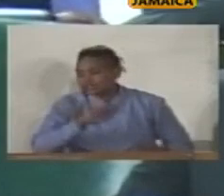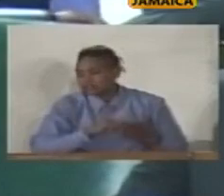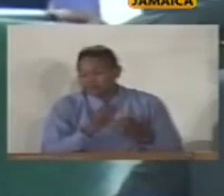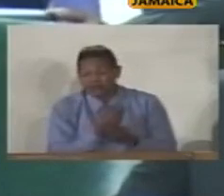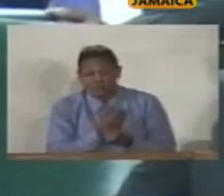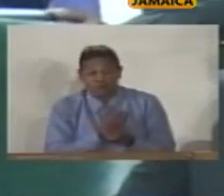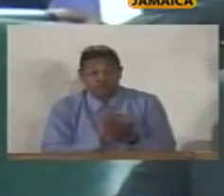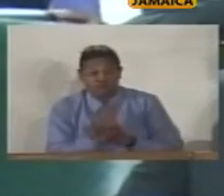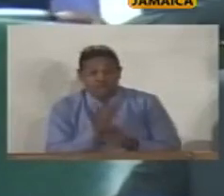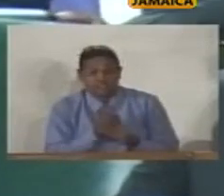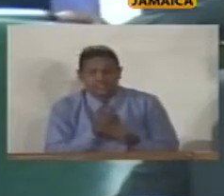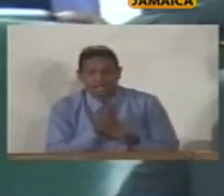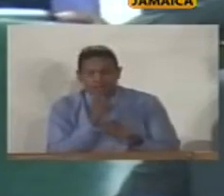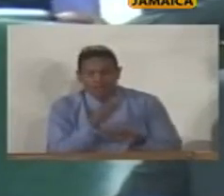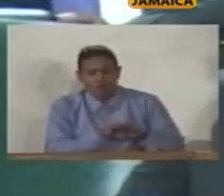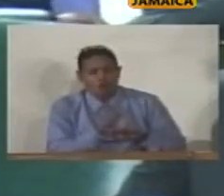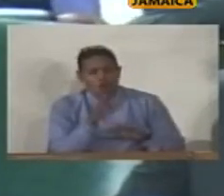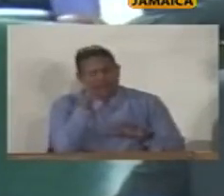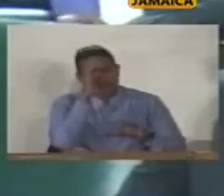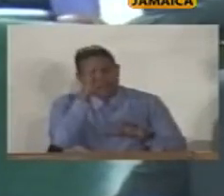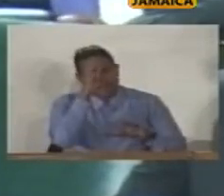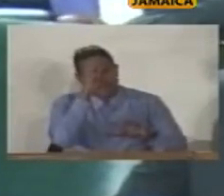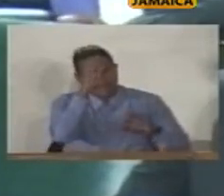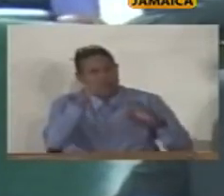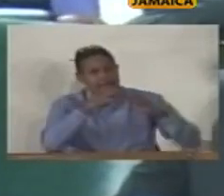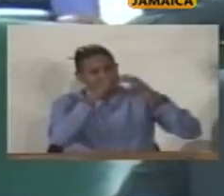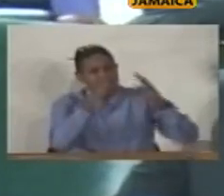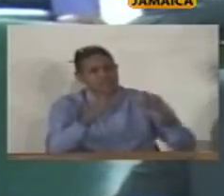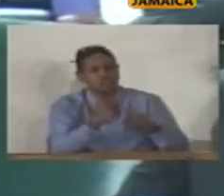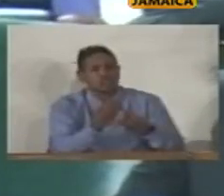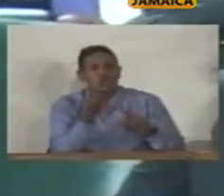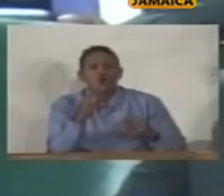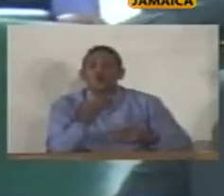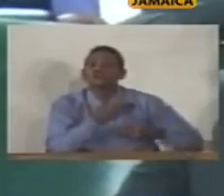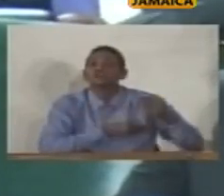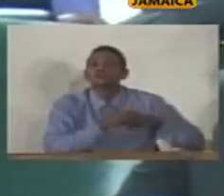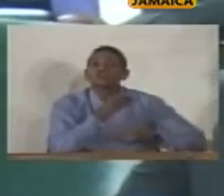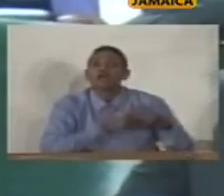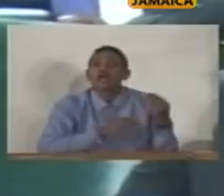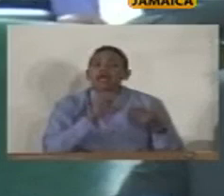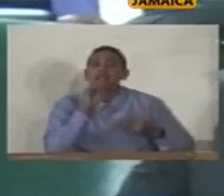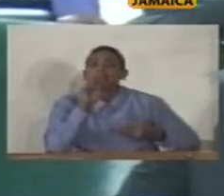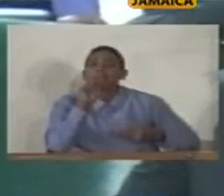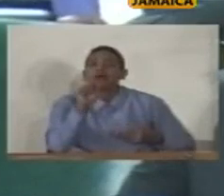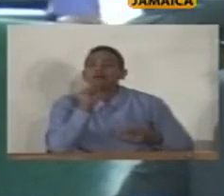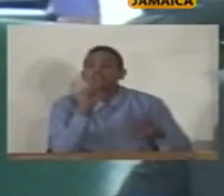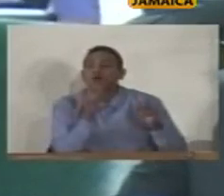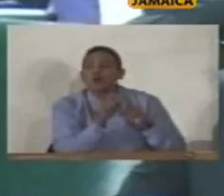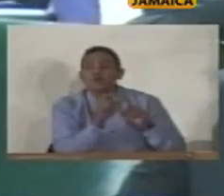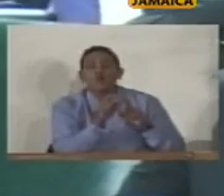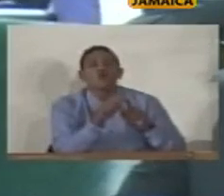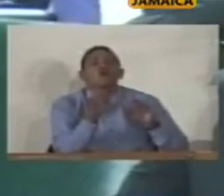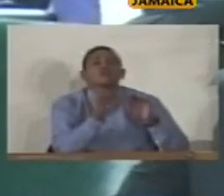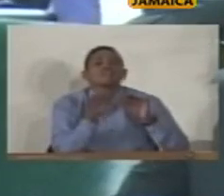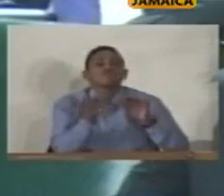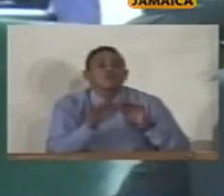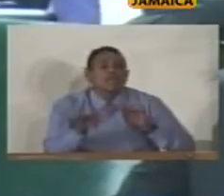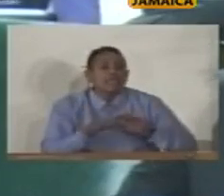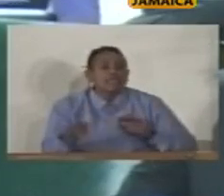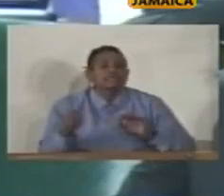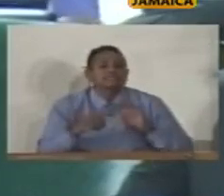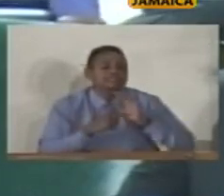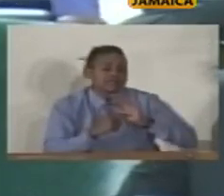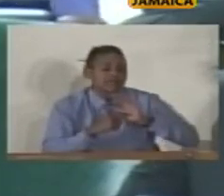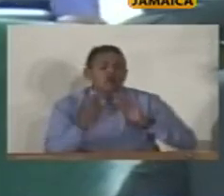rights on an invention, or trademarks, a word, a phrase, a symbol, or a